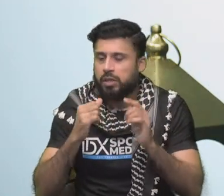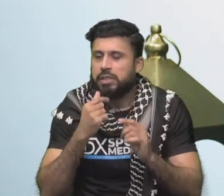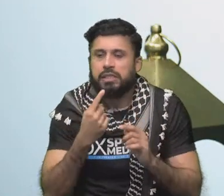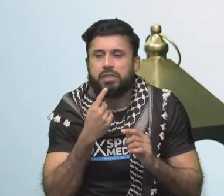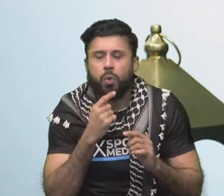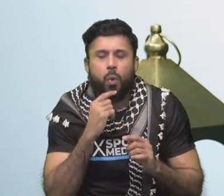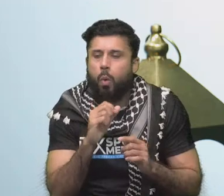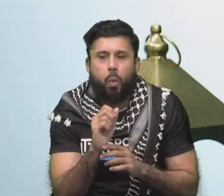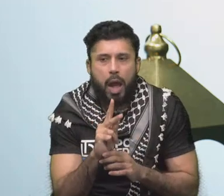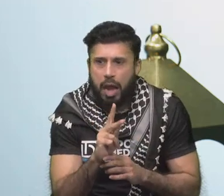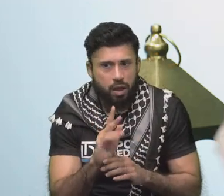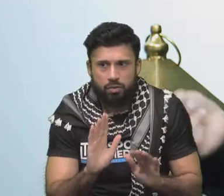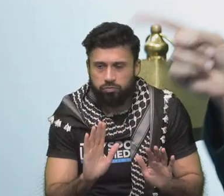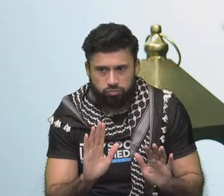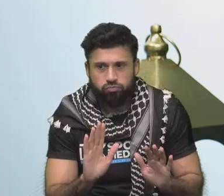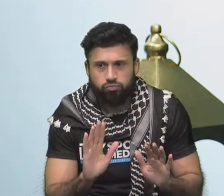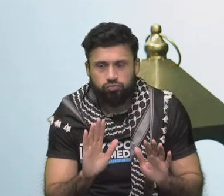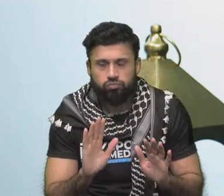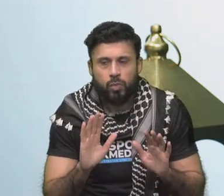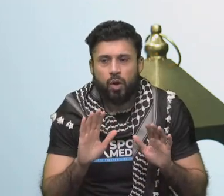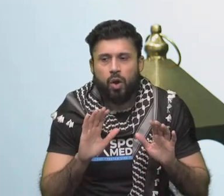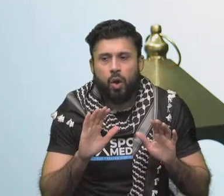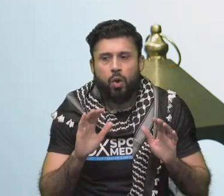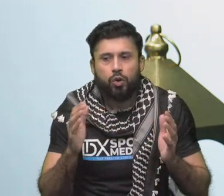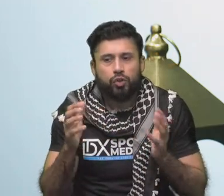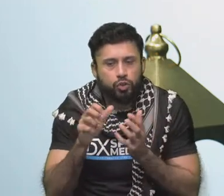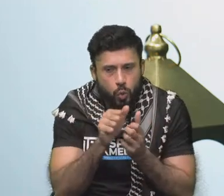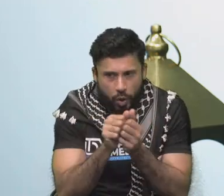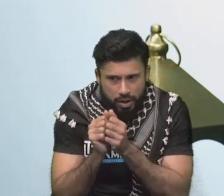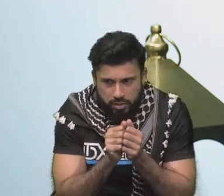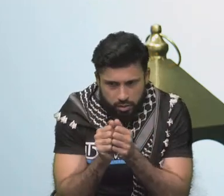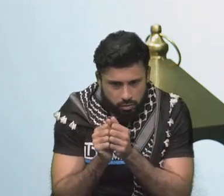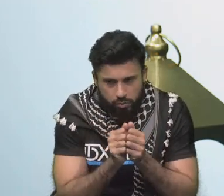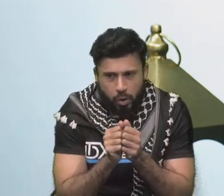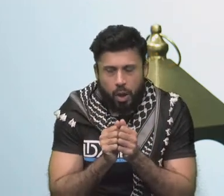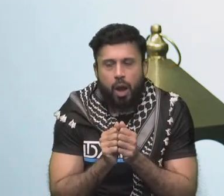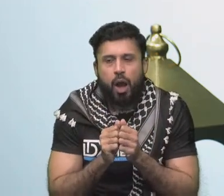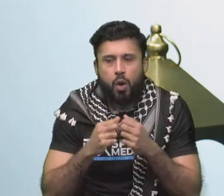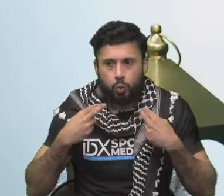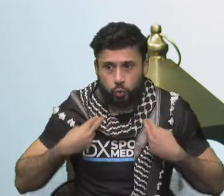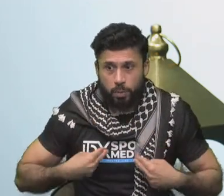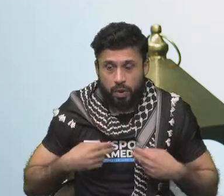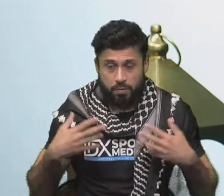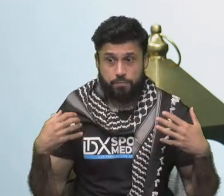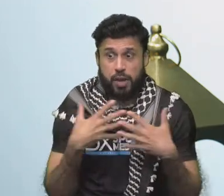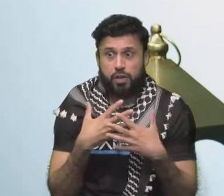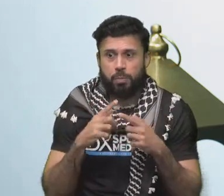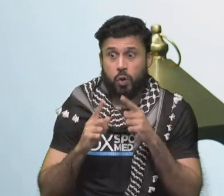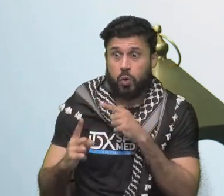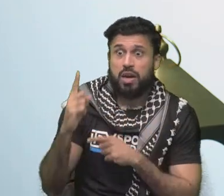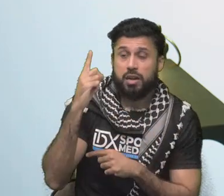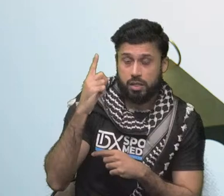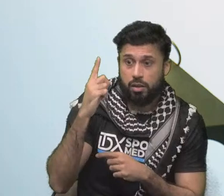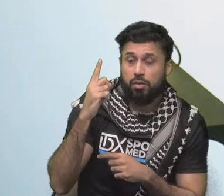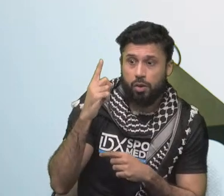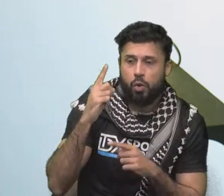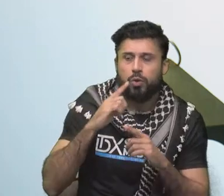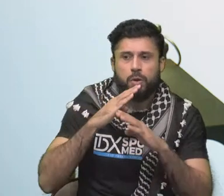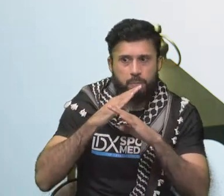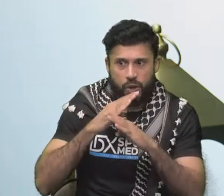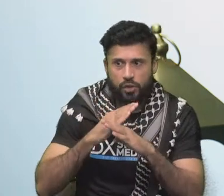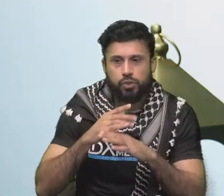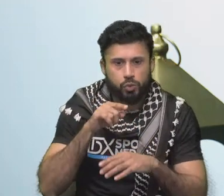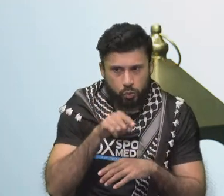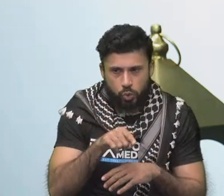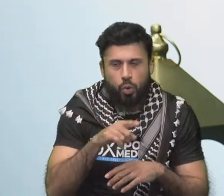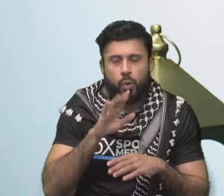things except that Allah subhanahu wa ta'ala gives him what he hopes for and protects him from what he fears. What a beautiful, like that's